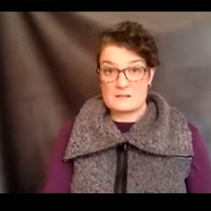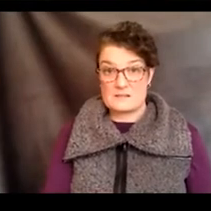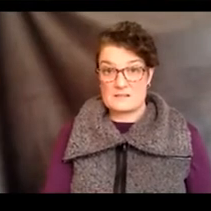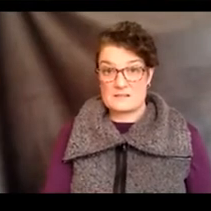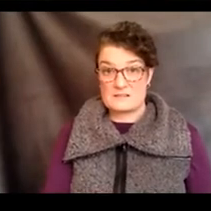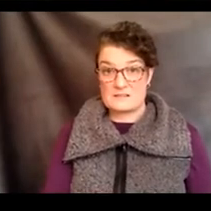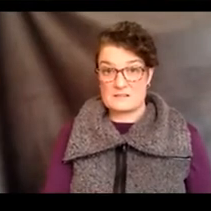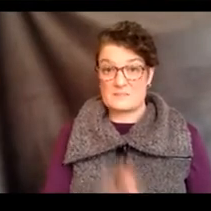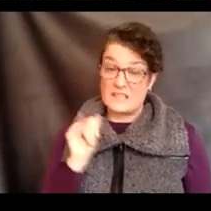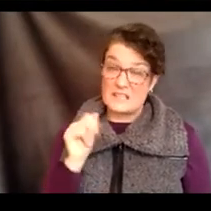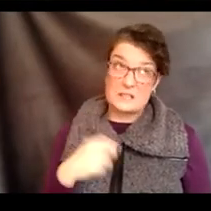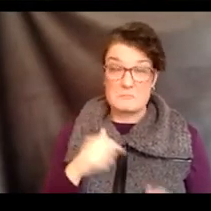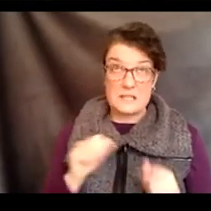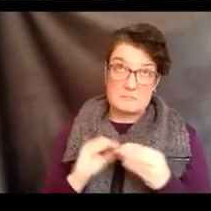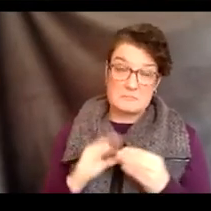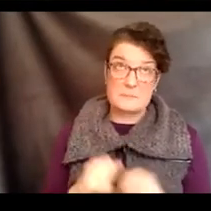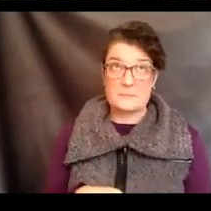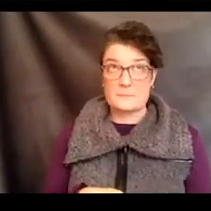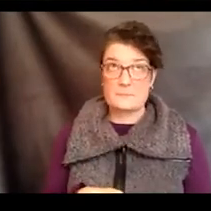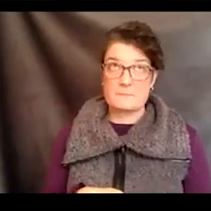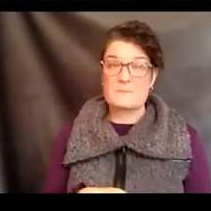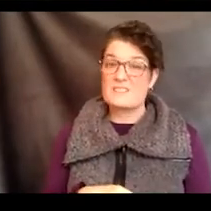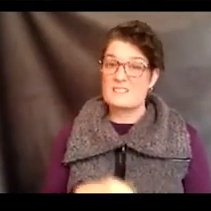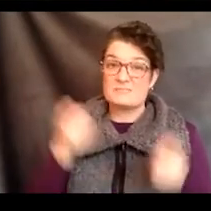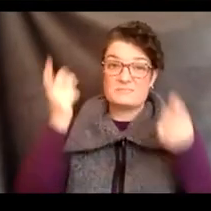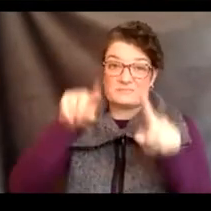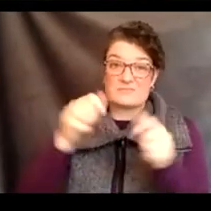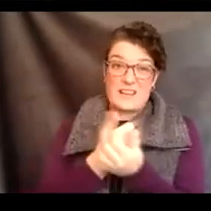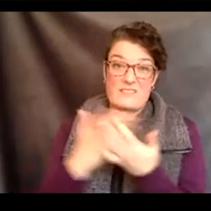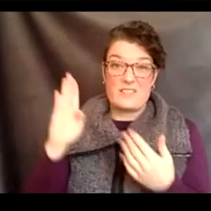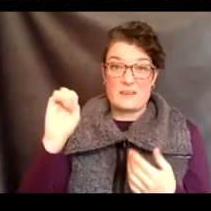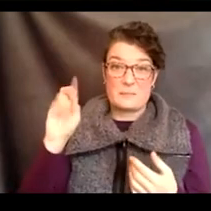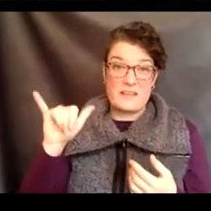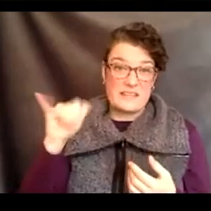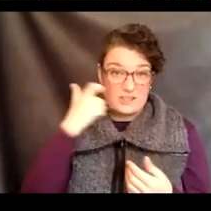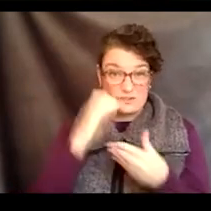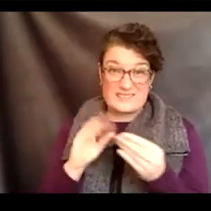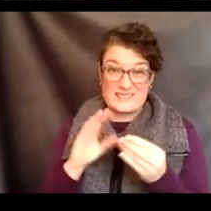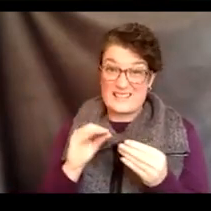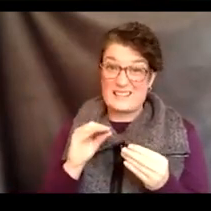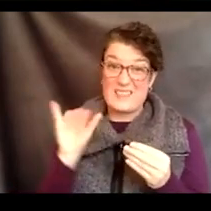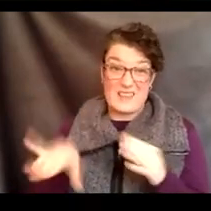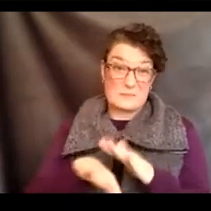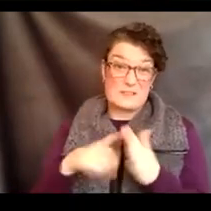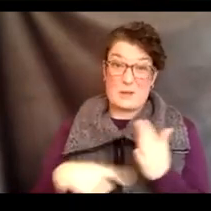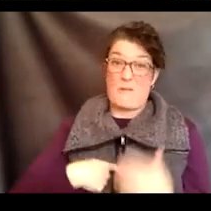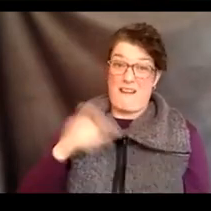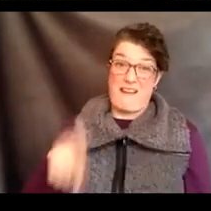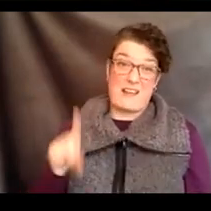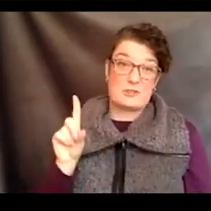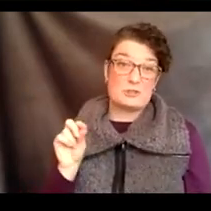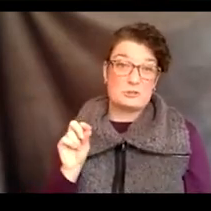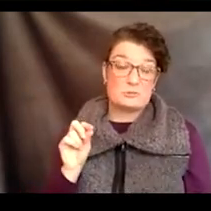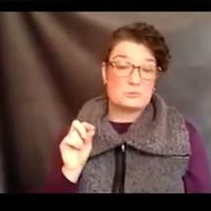I can take that. Like, I totally agree with everything that Becky says, because, like, that's basically what I had to do. I guess early